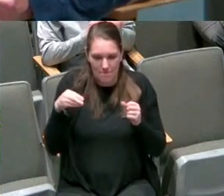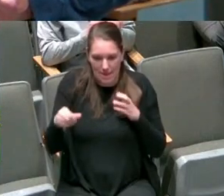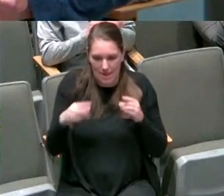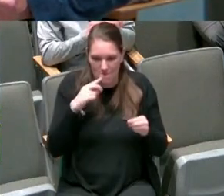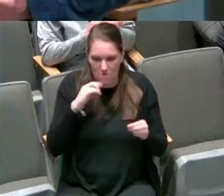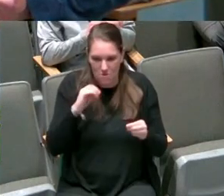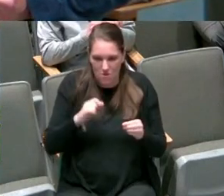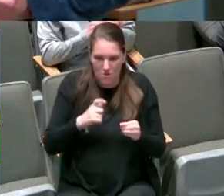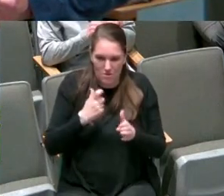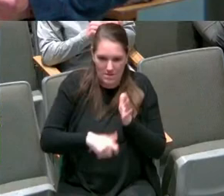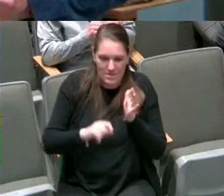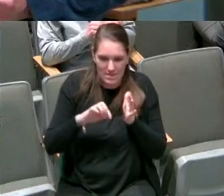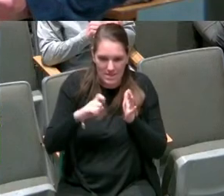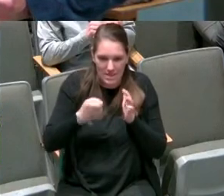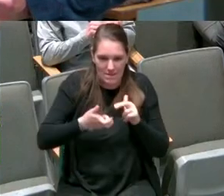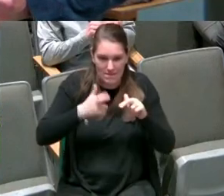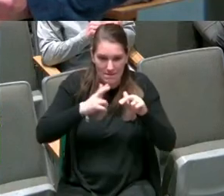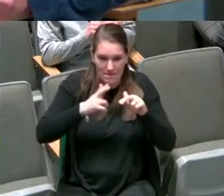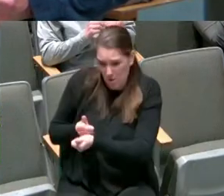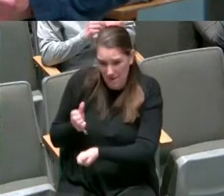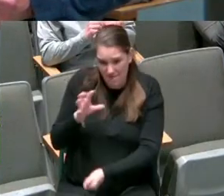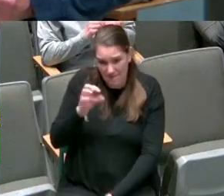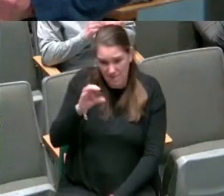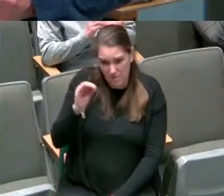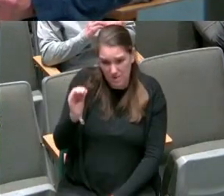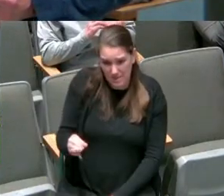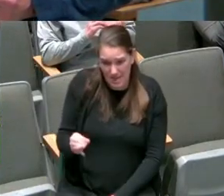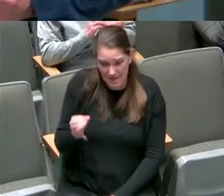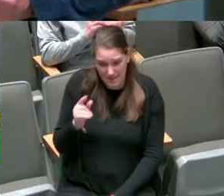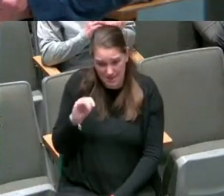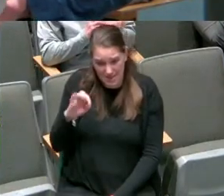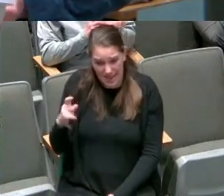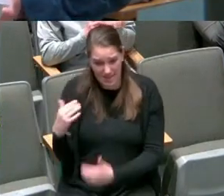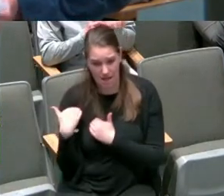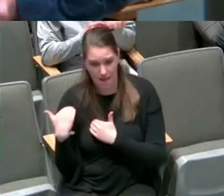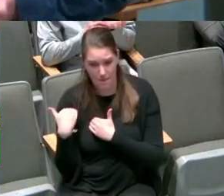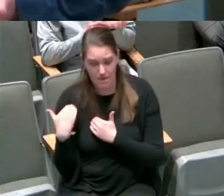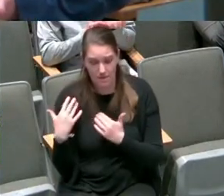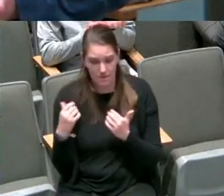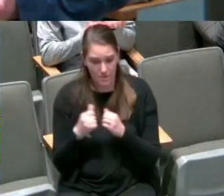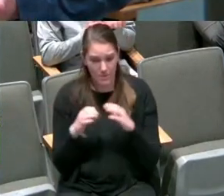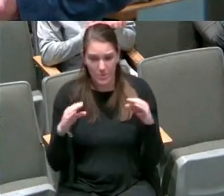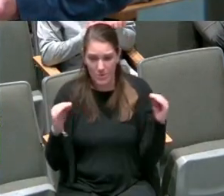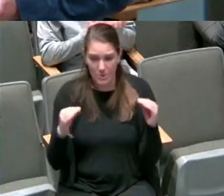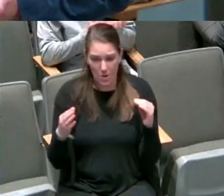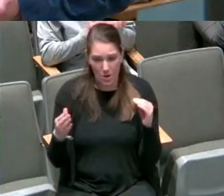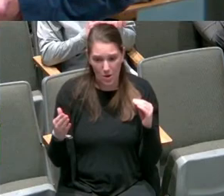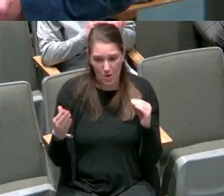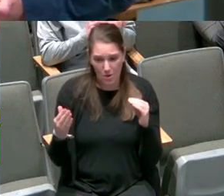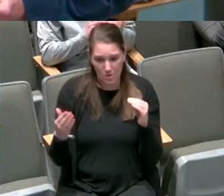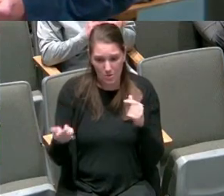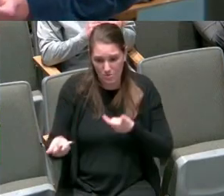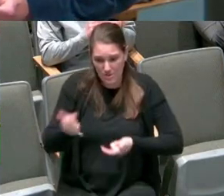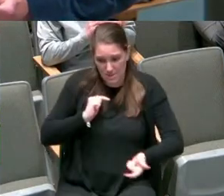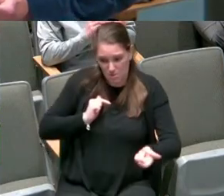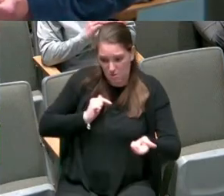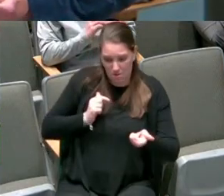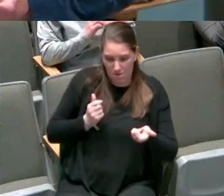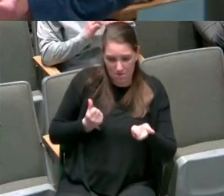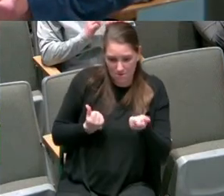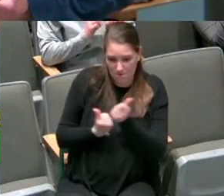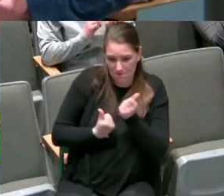to support 50 percent or greater tax liability with no reciprocal Town services